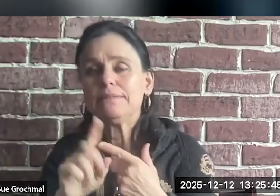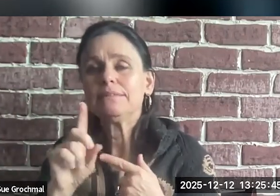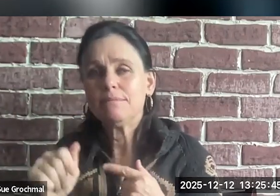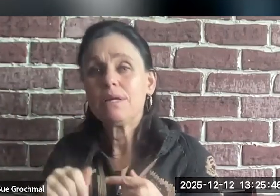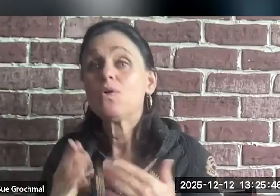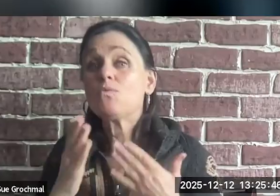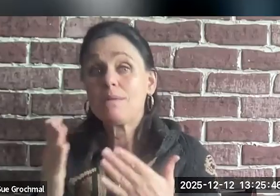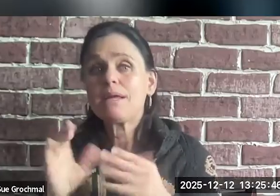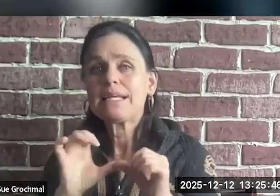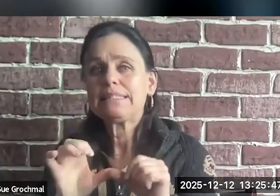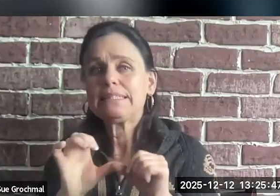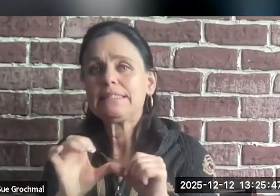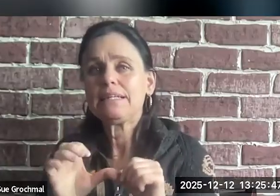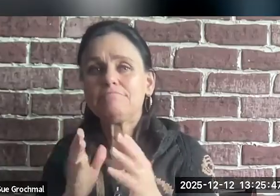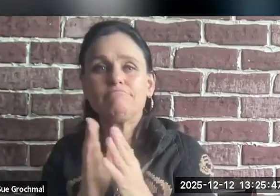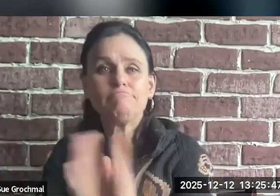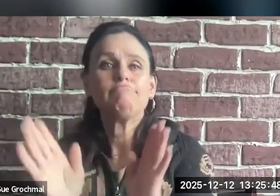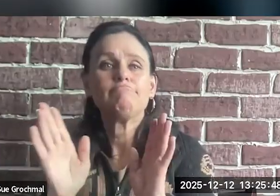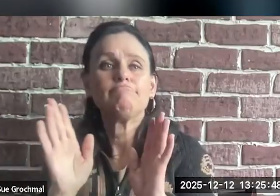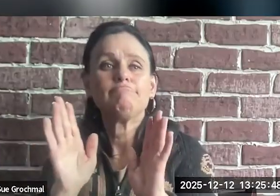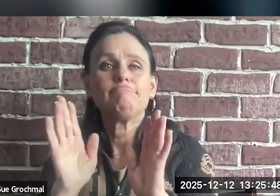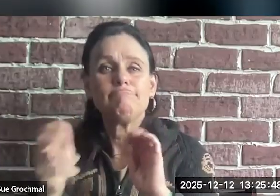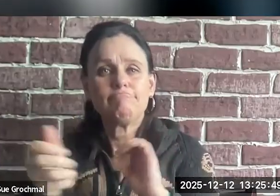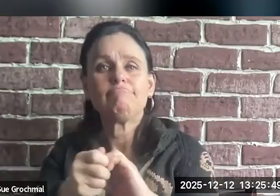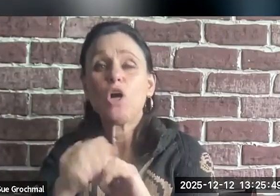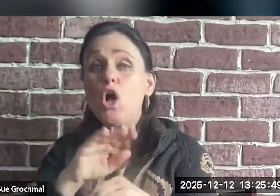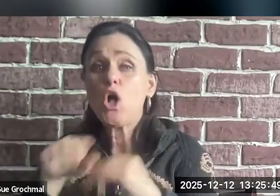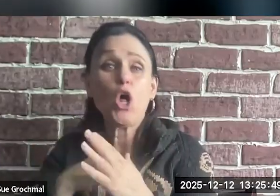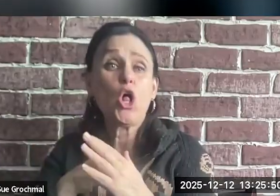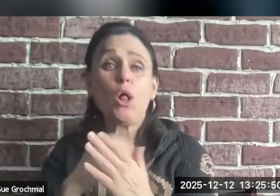recommend consistent and broad engagement with OPDs in all